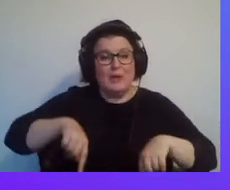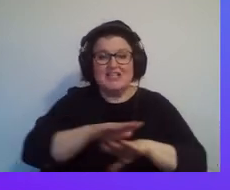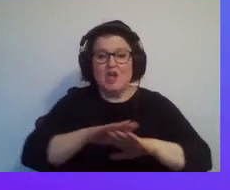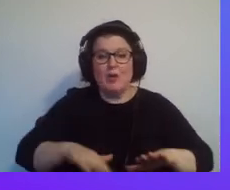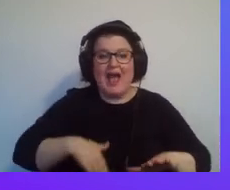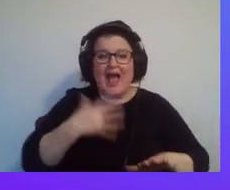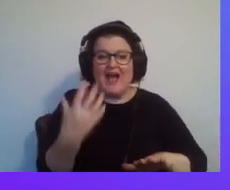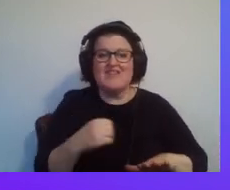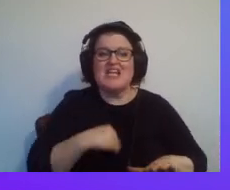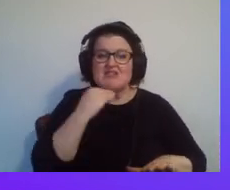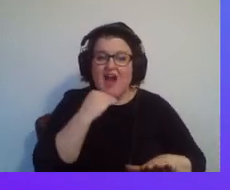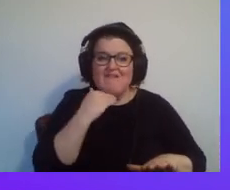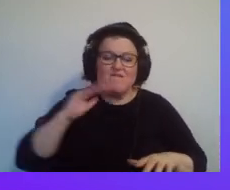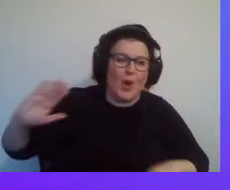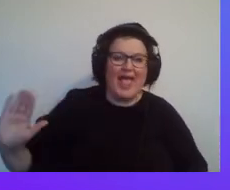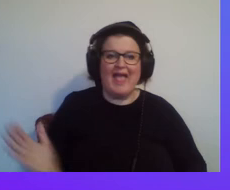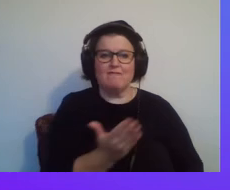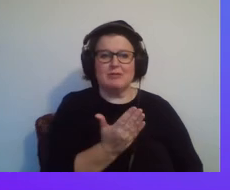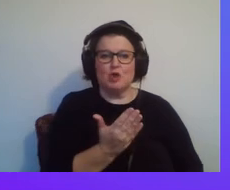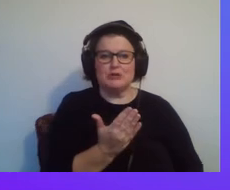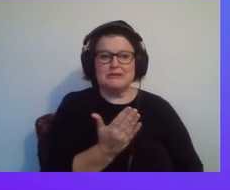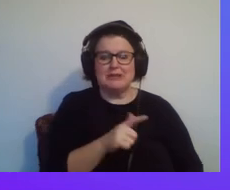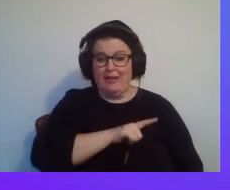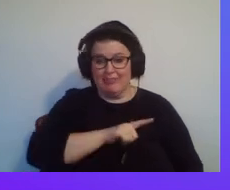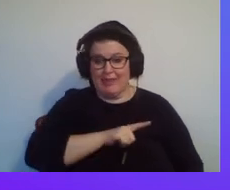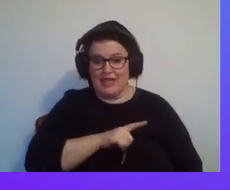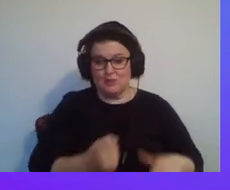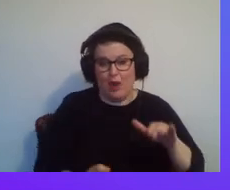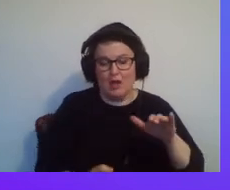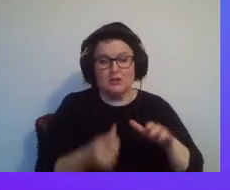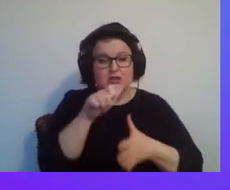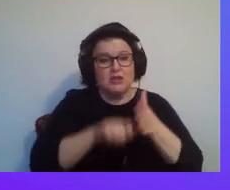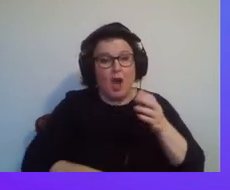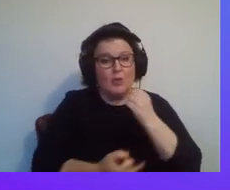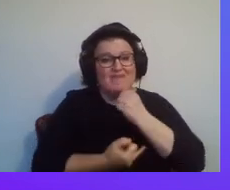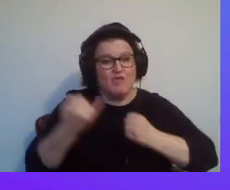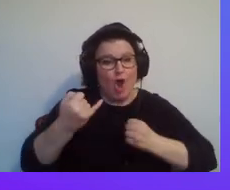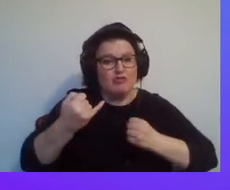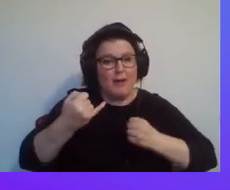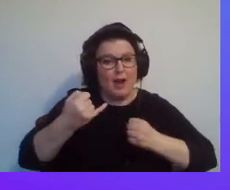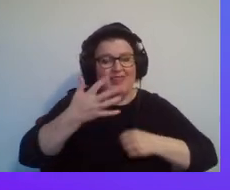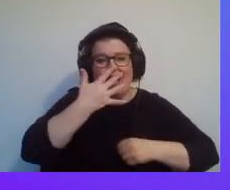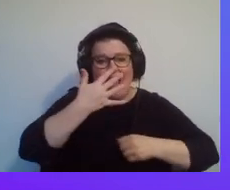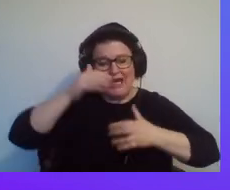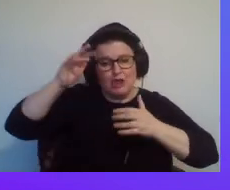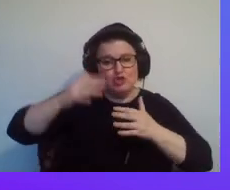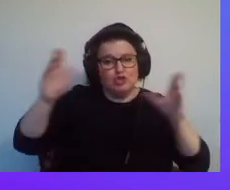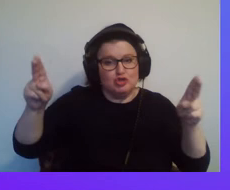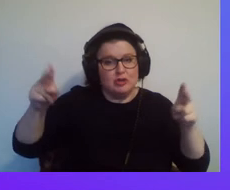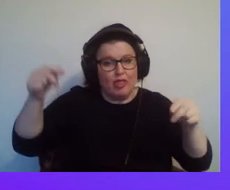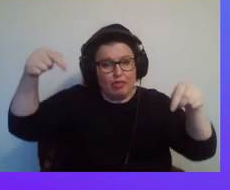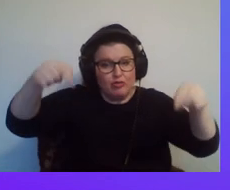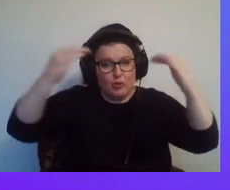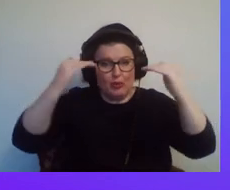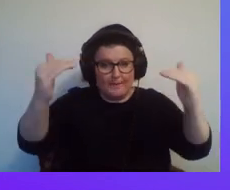most vulnerable first and then work down. So if there was a completely unlimited supply,